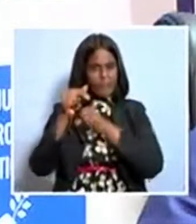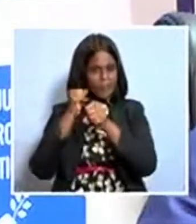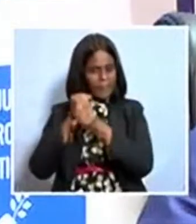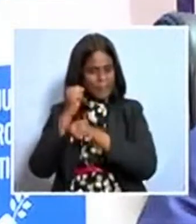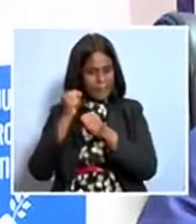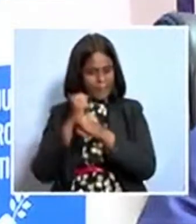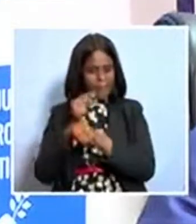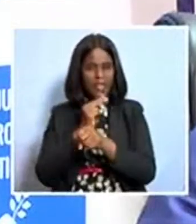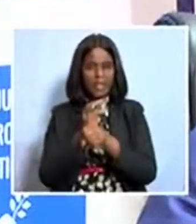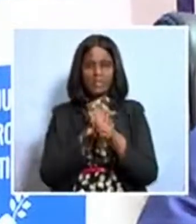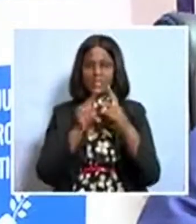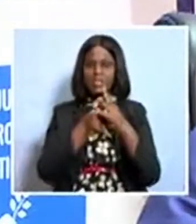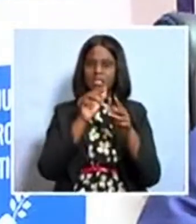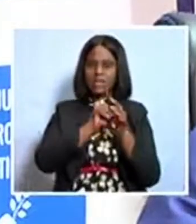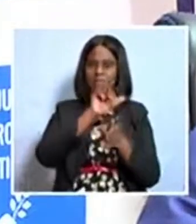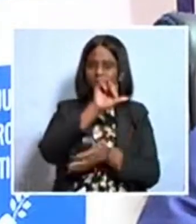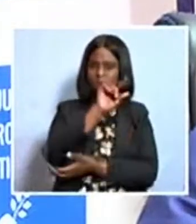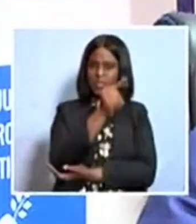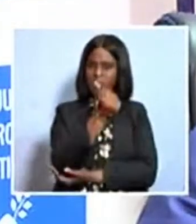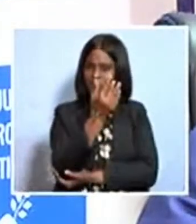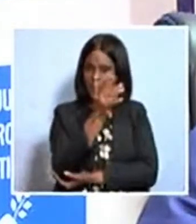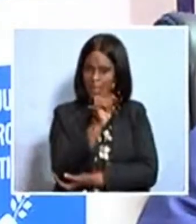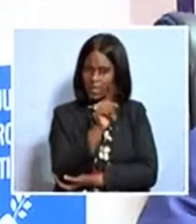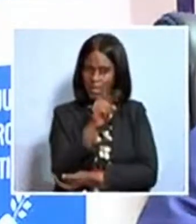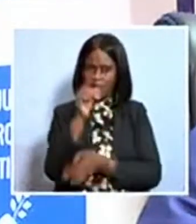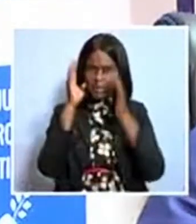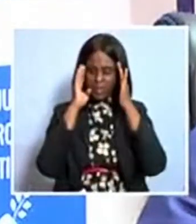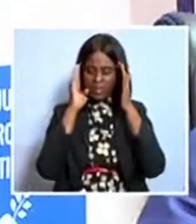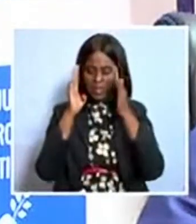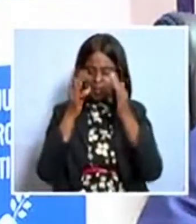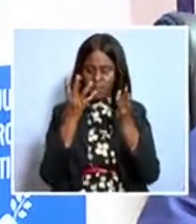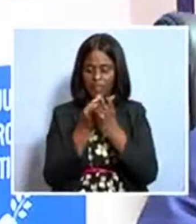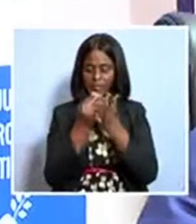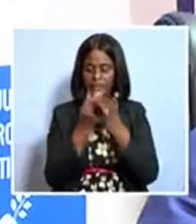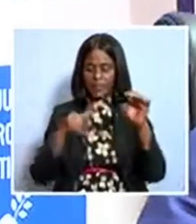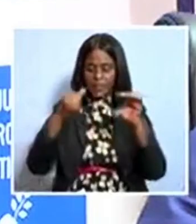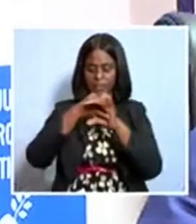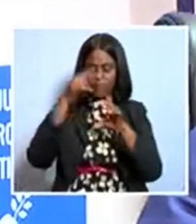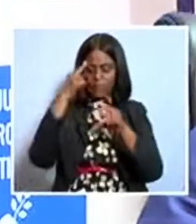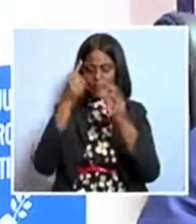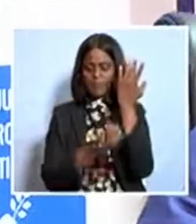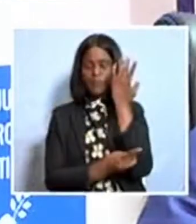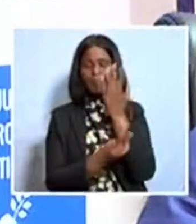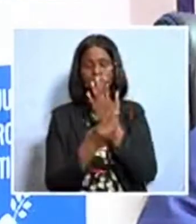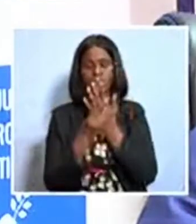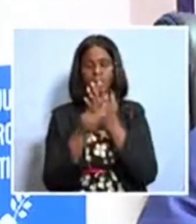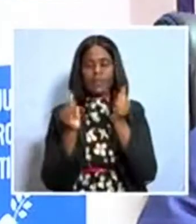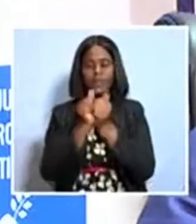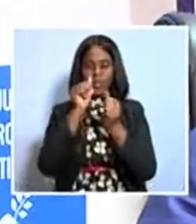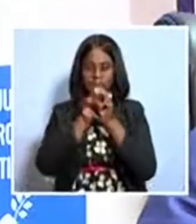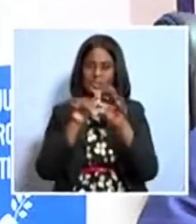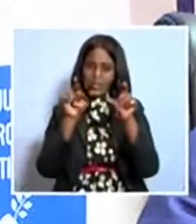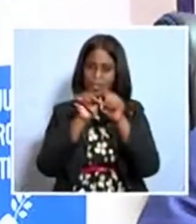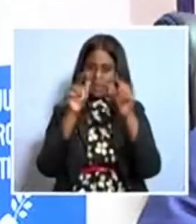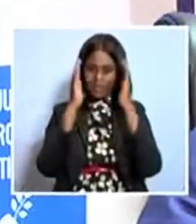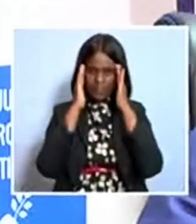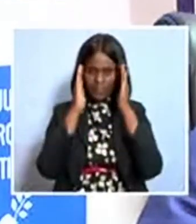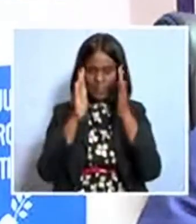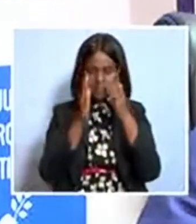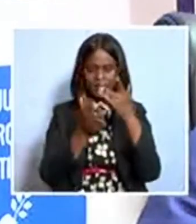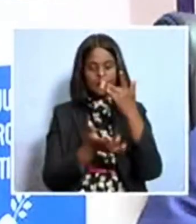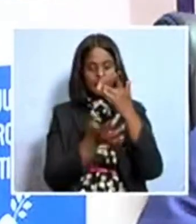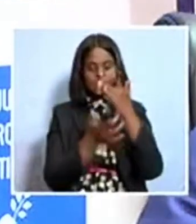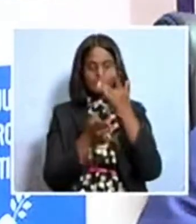out in 2015, we started out with a heavy focus on financial inclusion for development. Within that, still focusing on digital